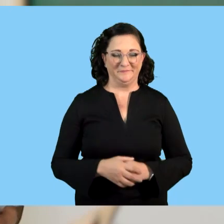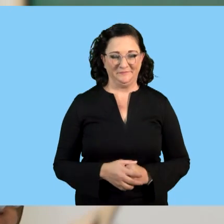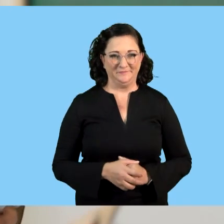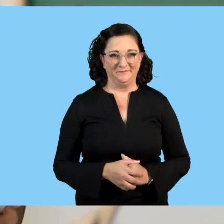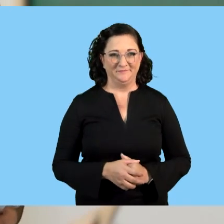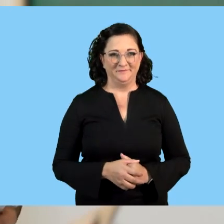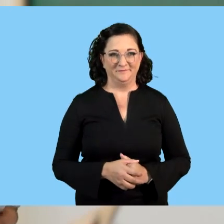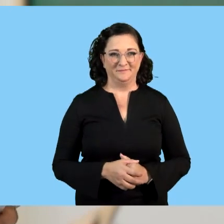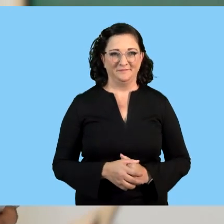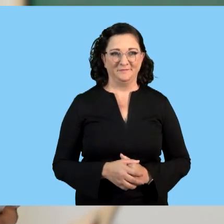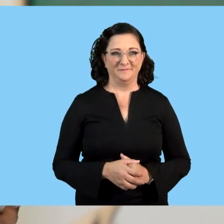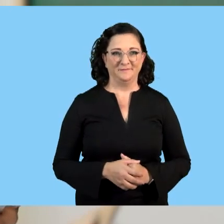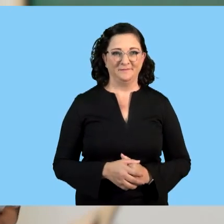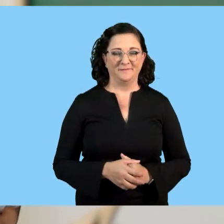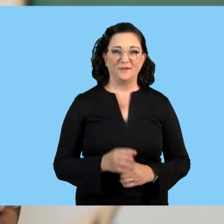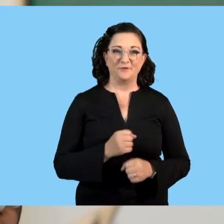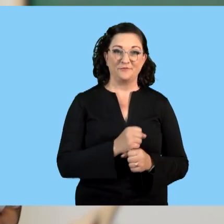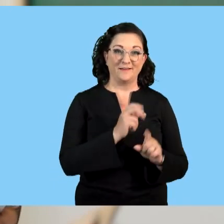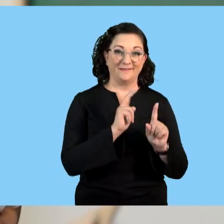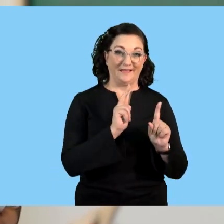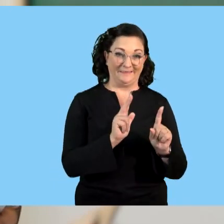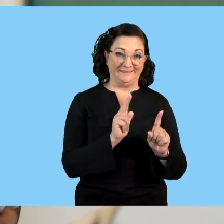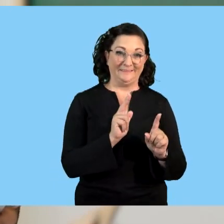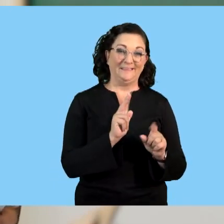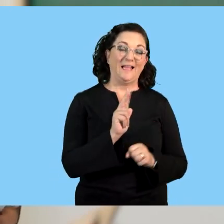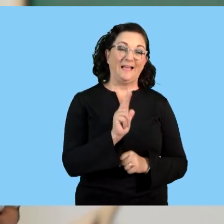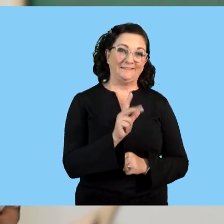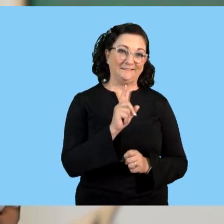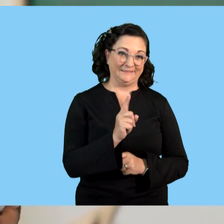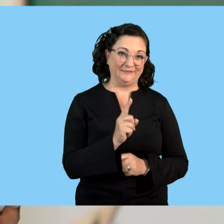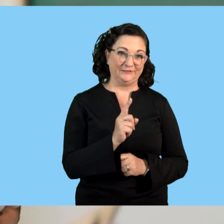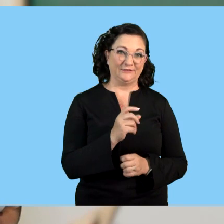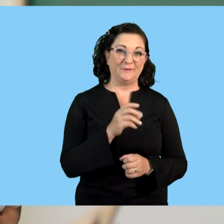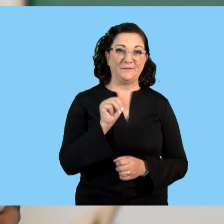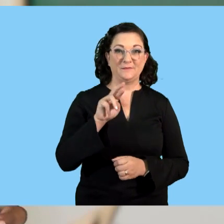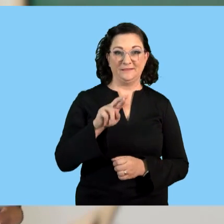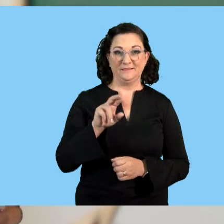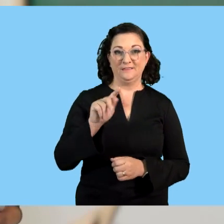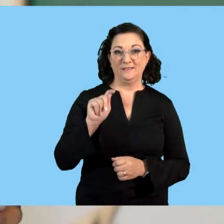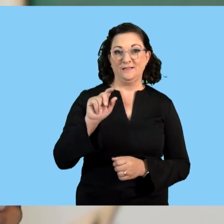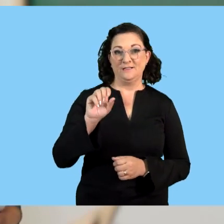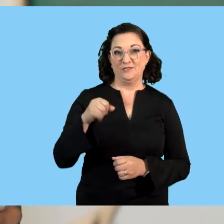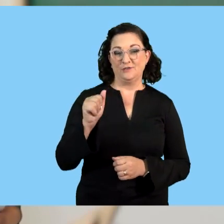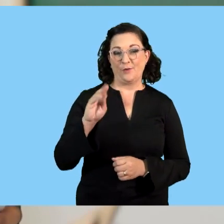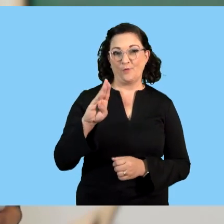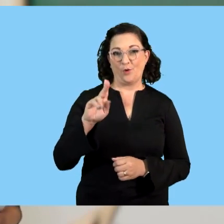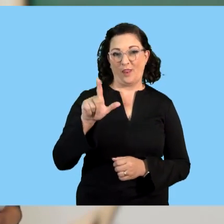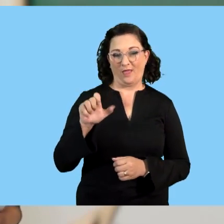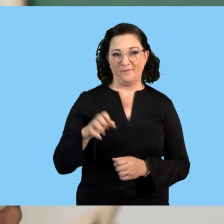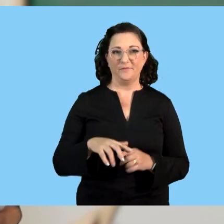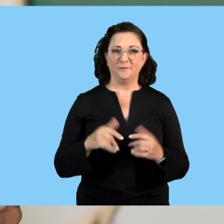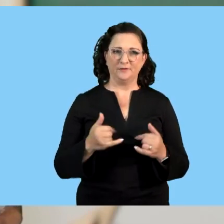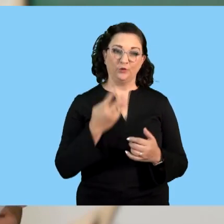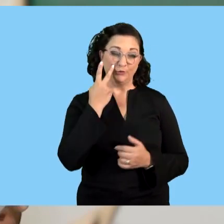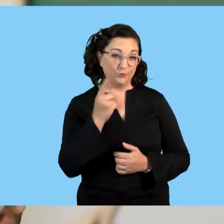Good day. It's Mr. Chapule, the grade 8 tutor for maths. Today we'll be looking at a lesson on